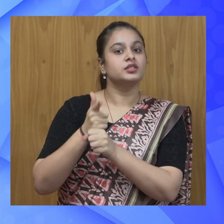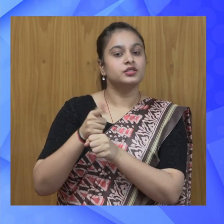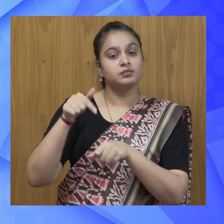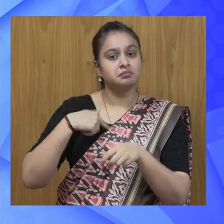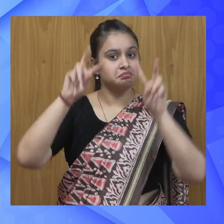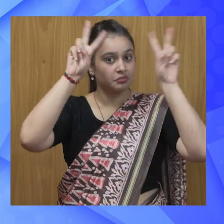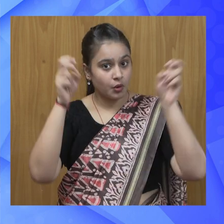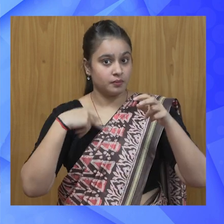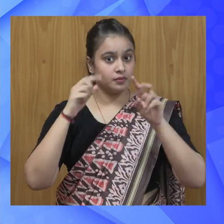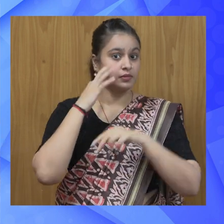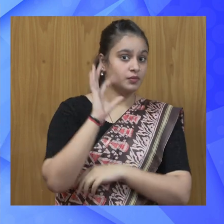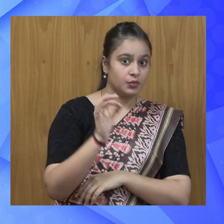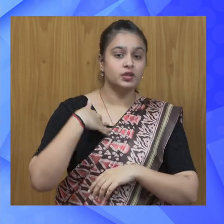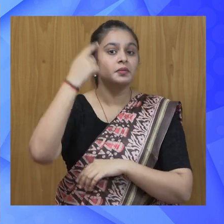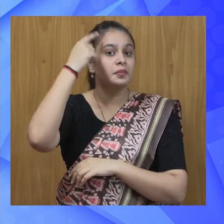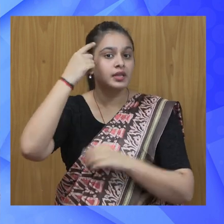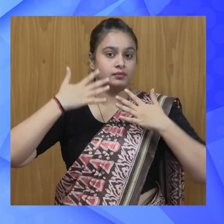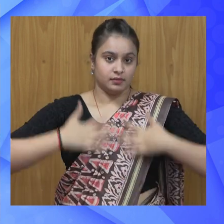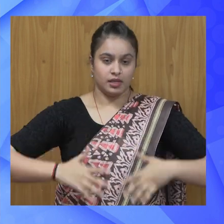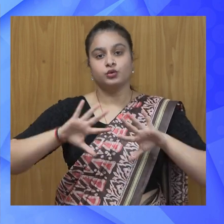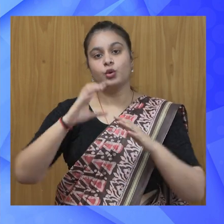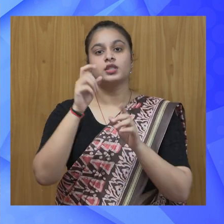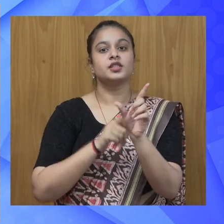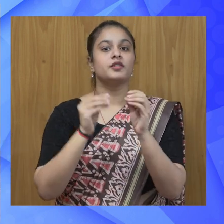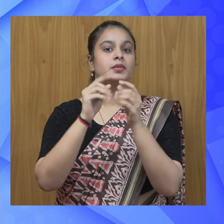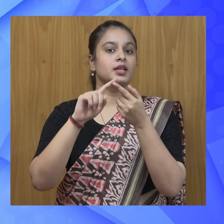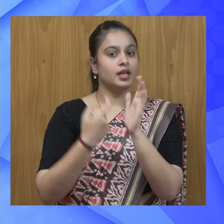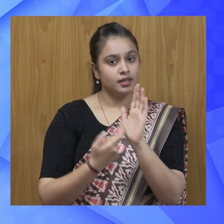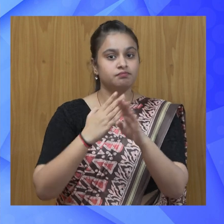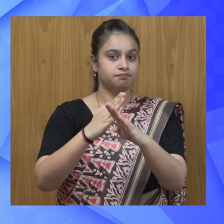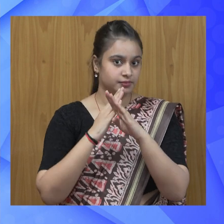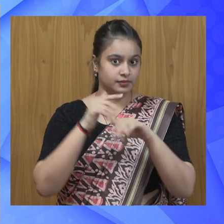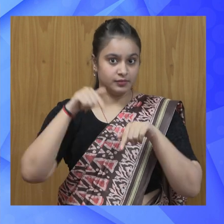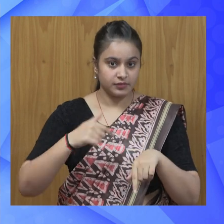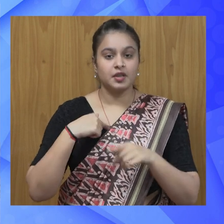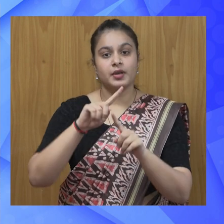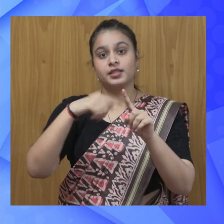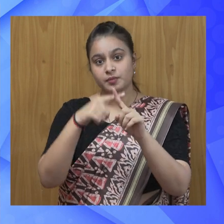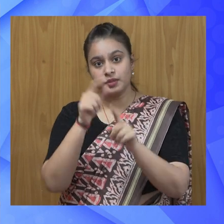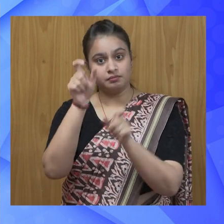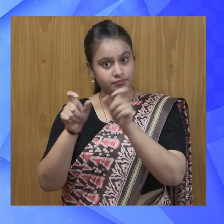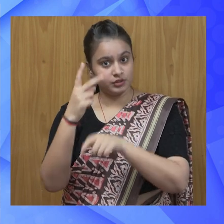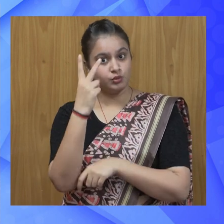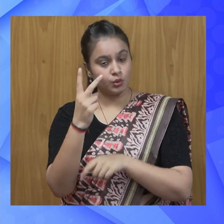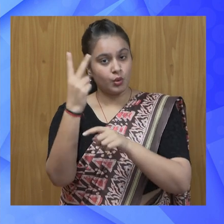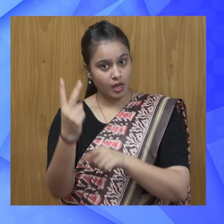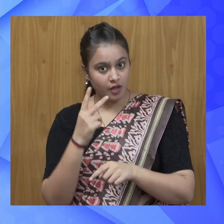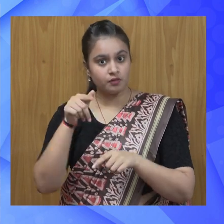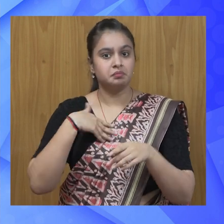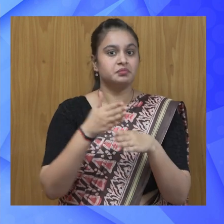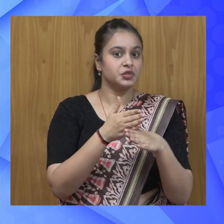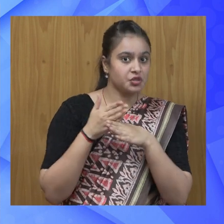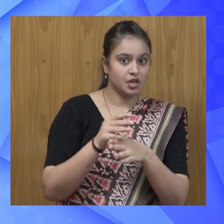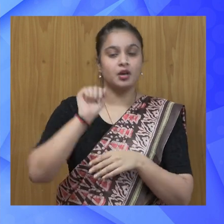topics mental health and cybersecurity. We are honored to have esteemed speakers with us today to shed light on